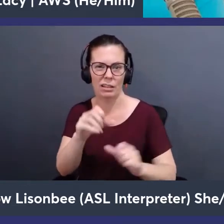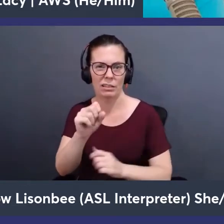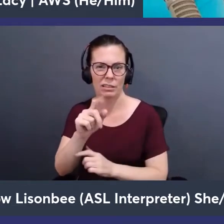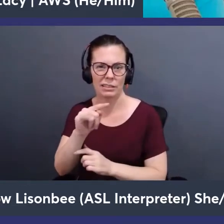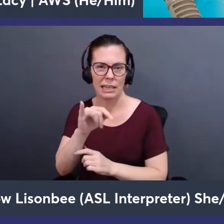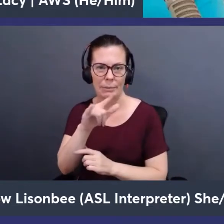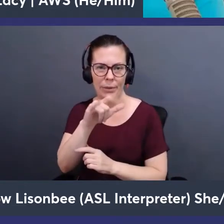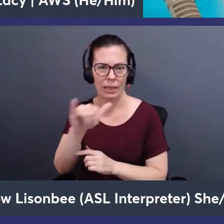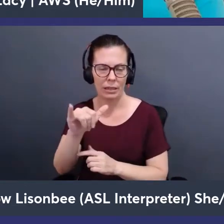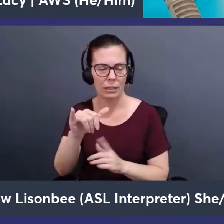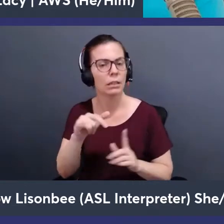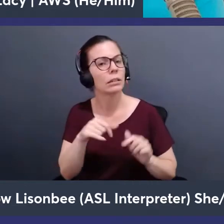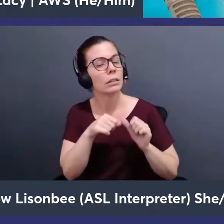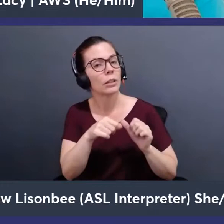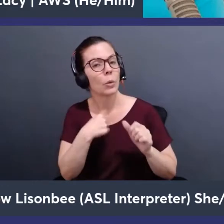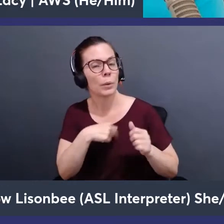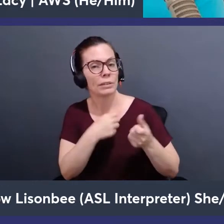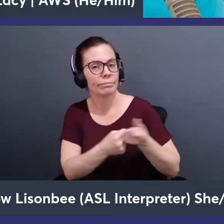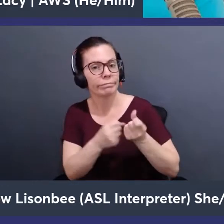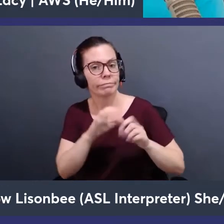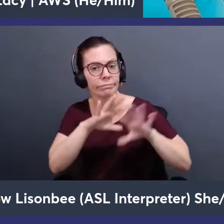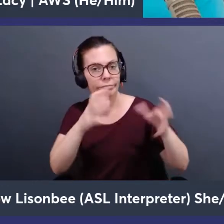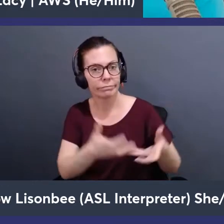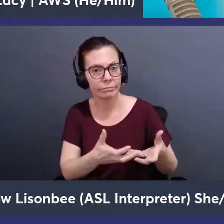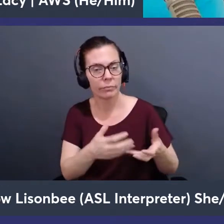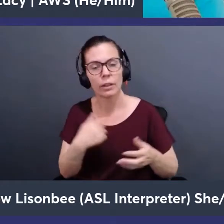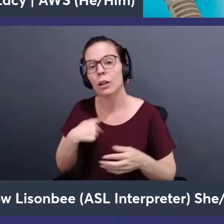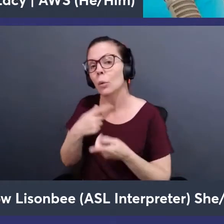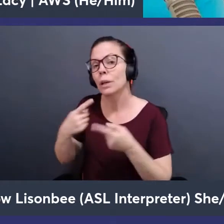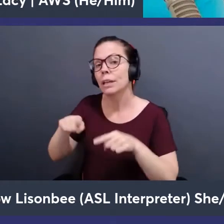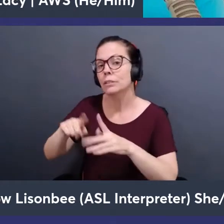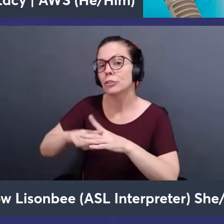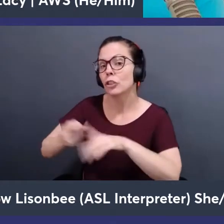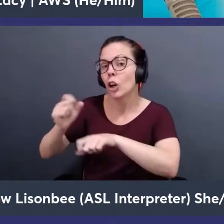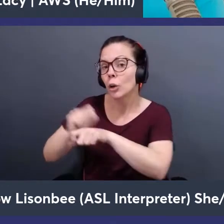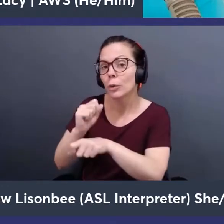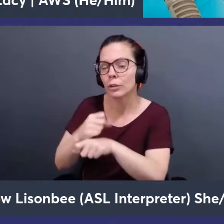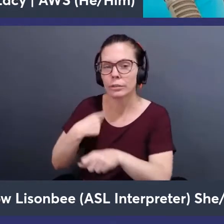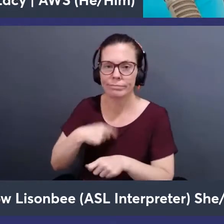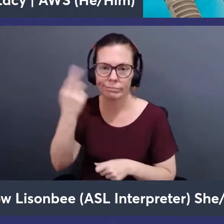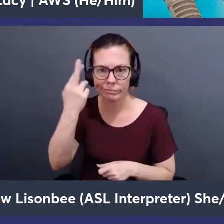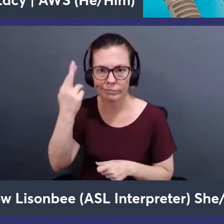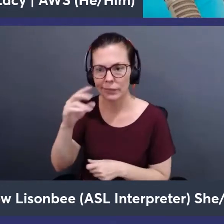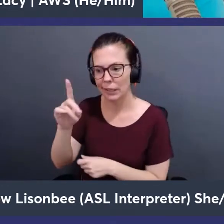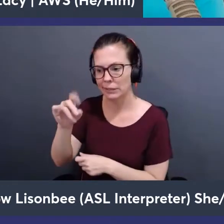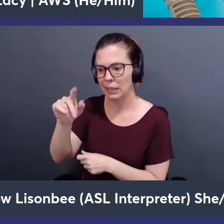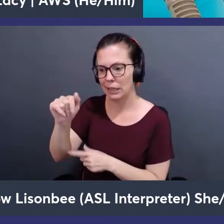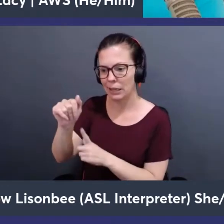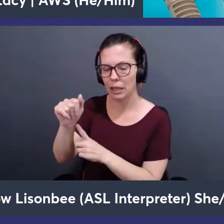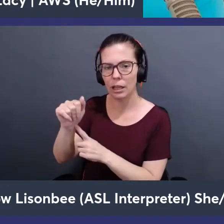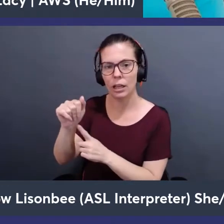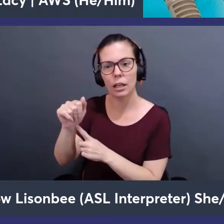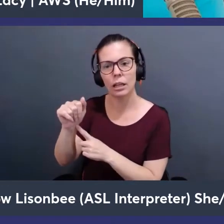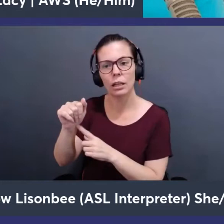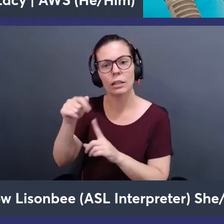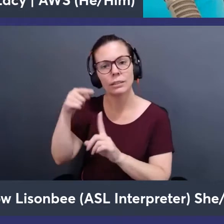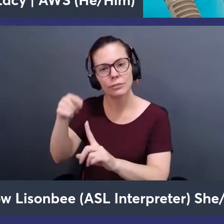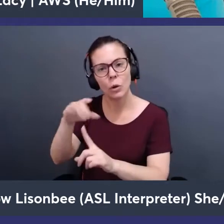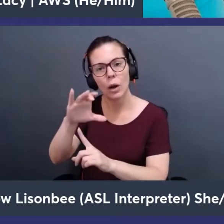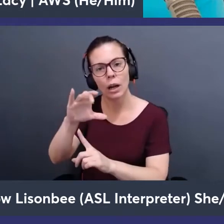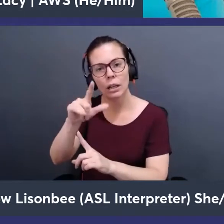of the sustainability, when we start working, we realize that data is core to address climate